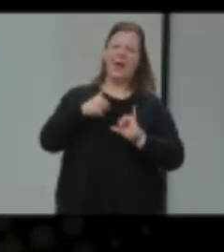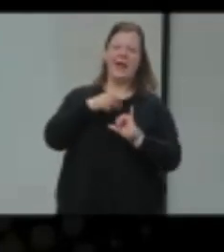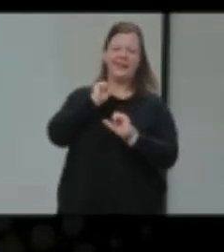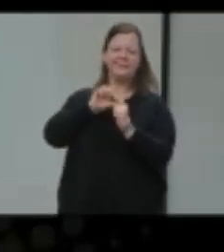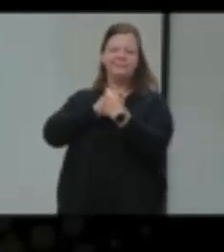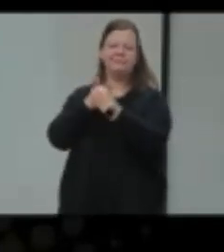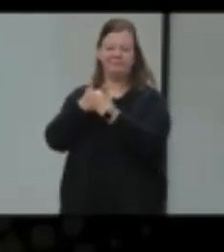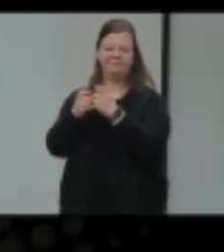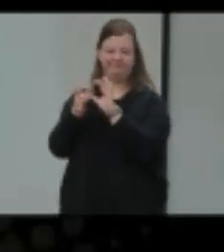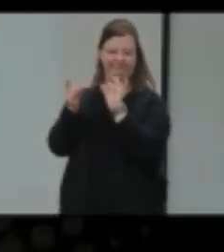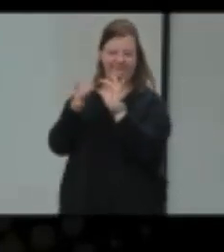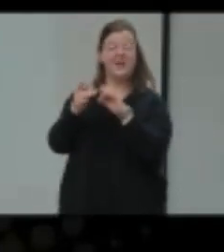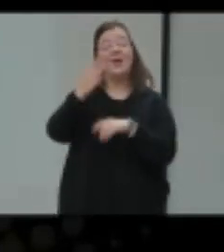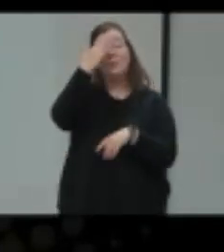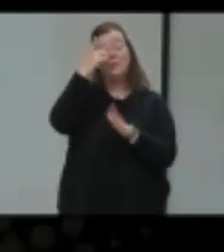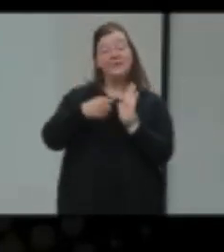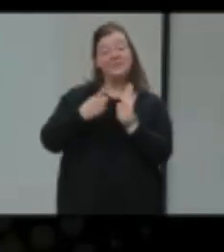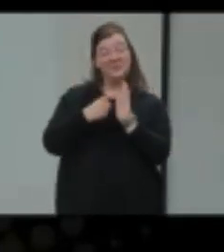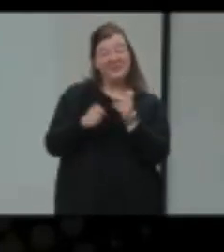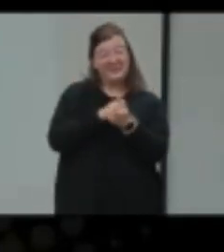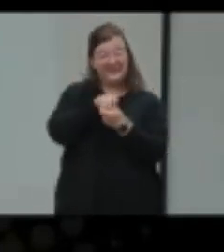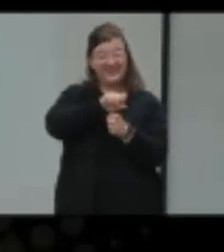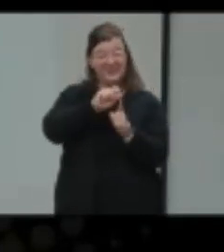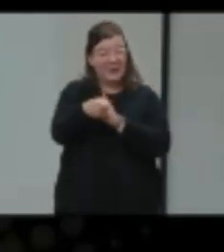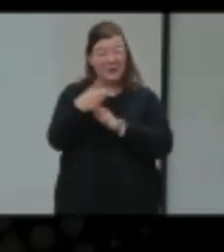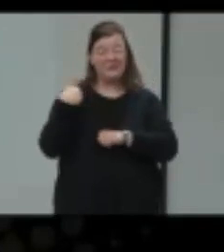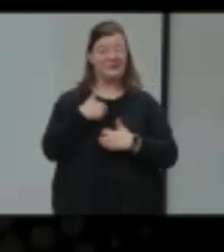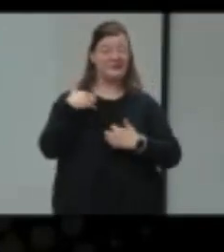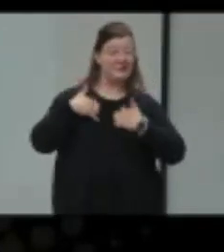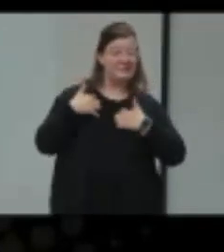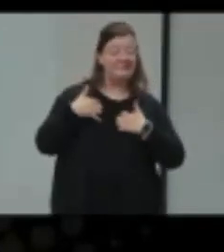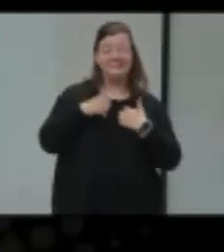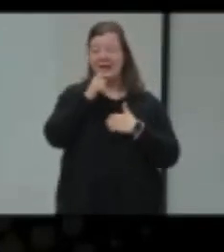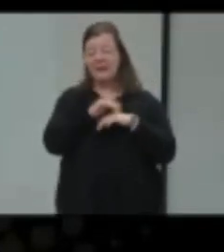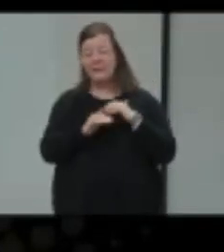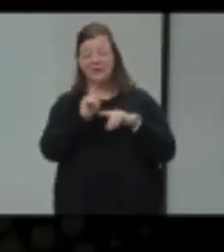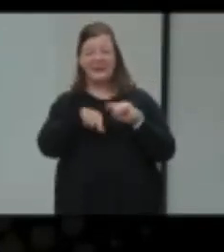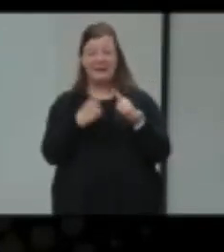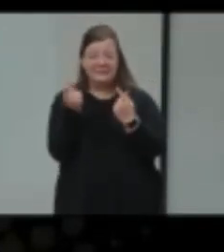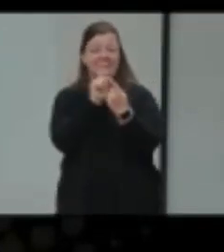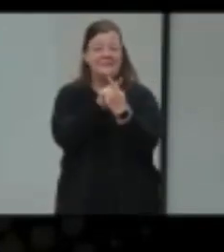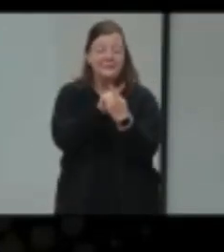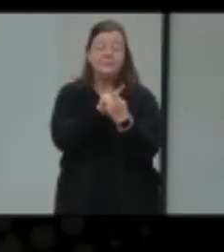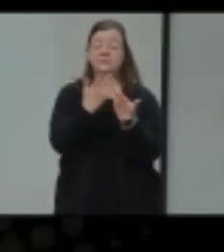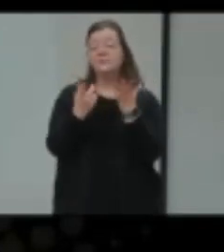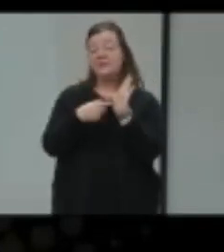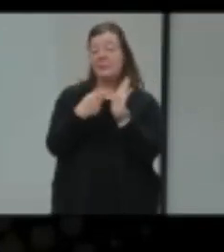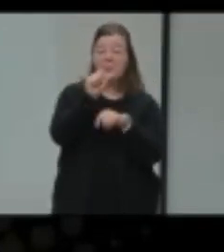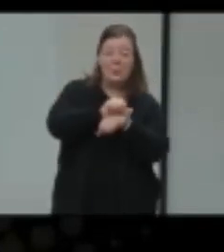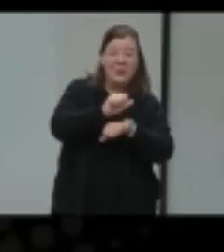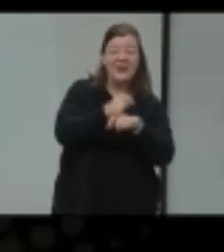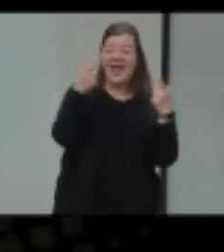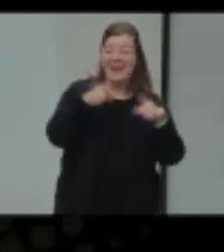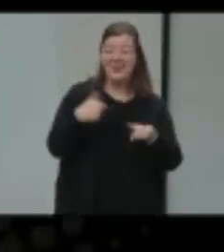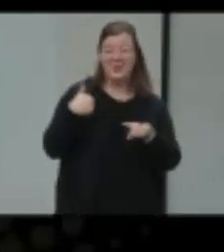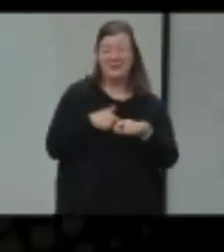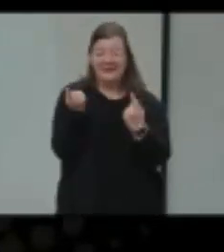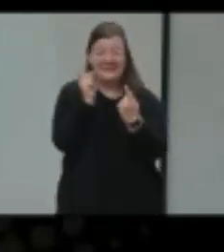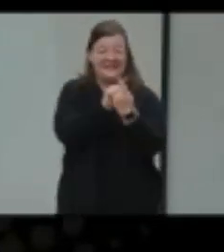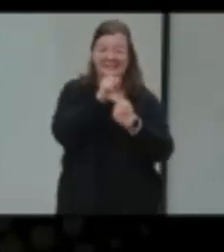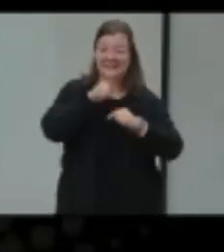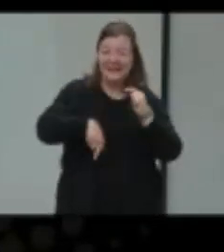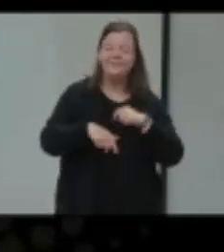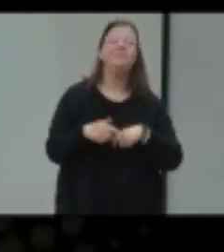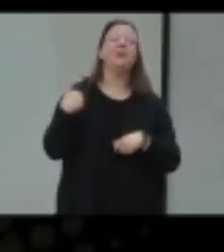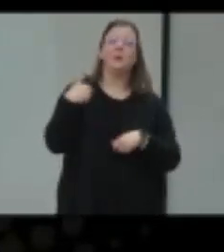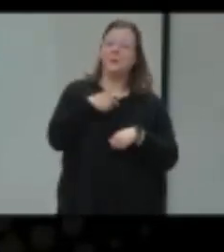it. And I know that in certain situations, we don't feel comfortable doing that, especially in work situations, things like that. We all need to collect our